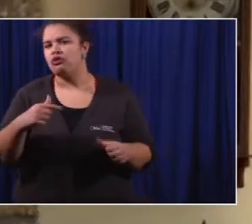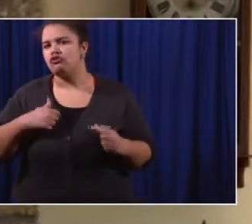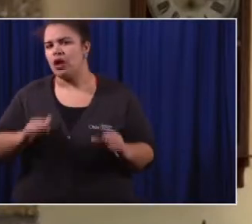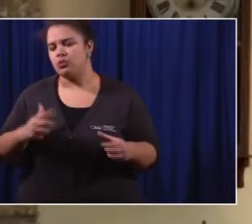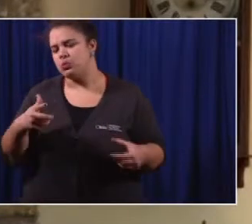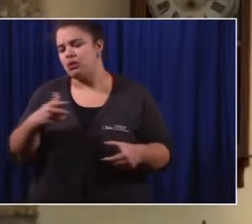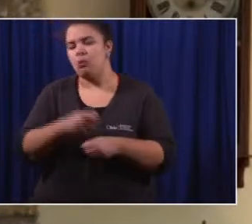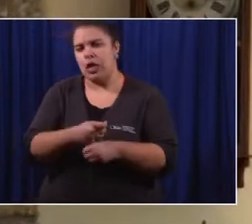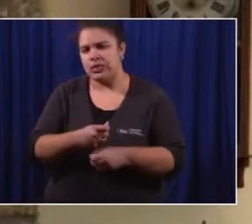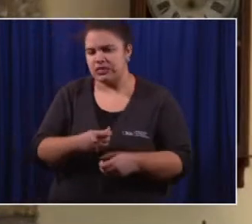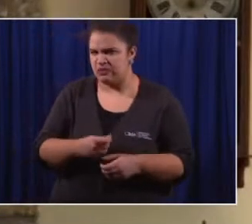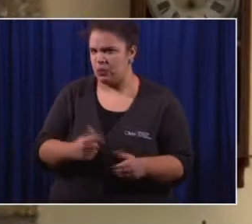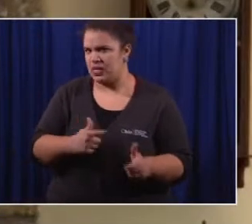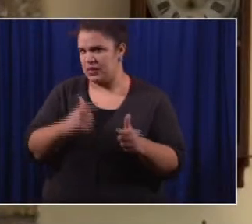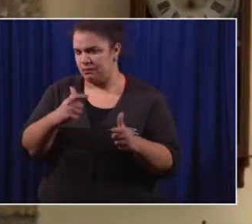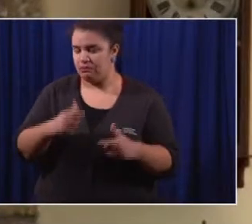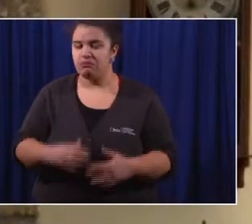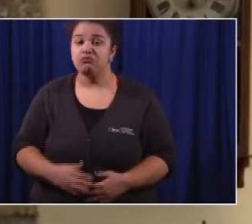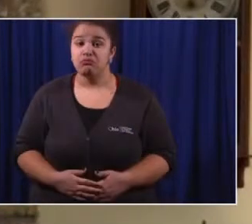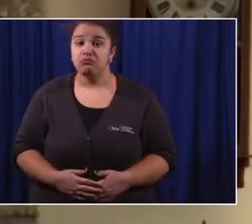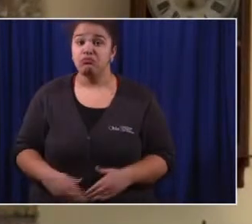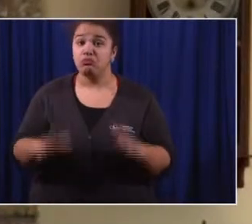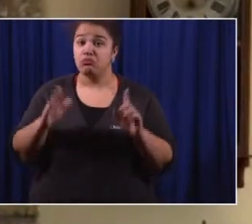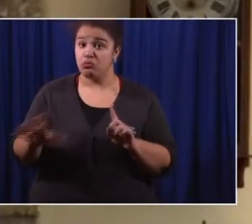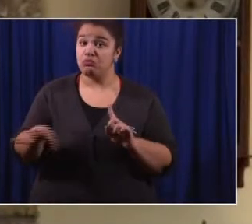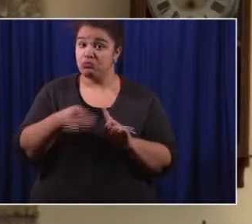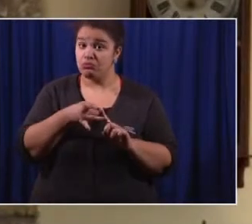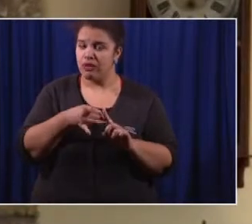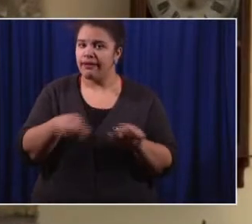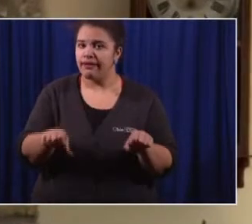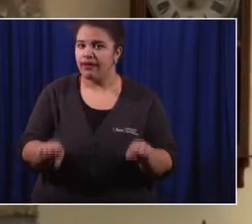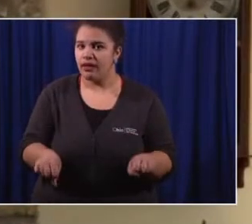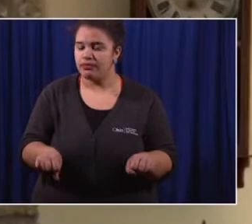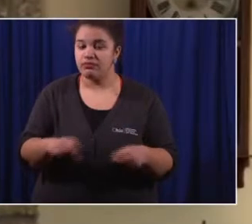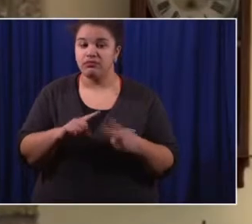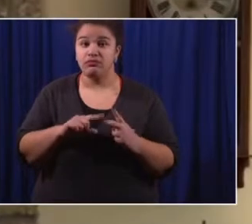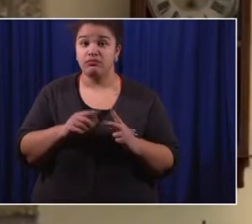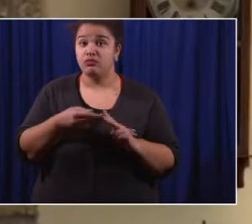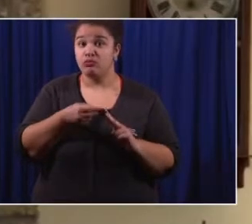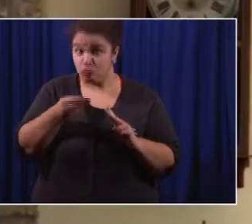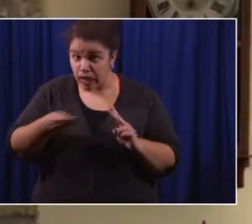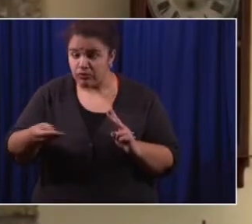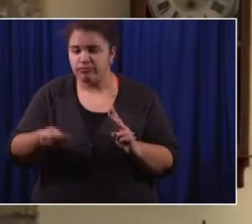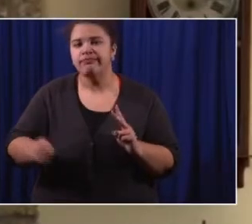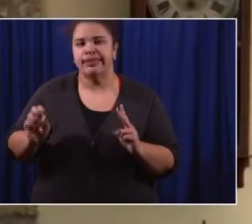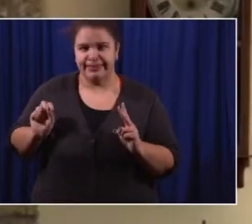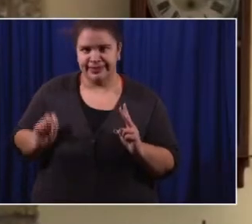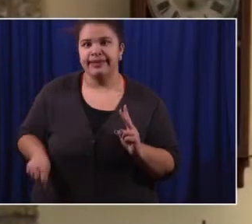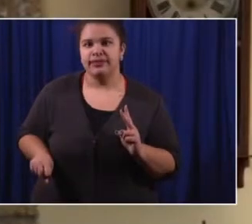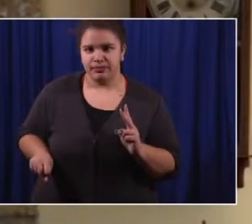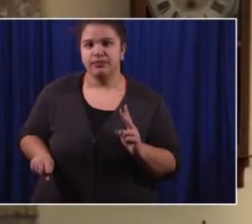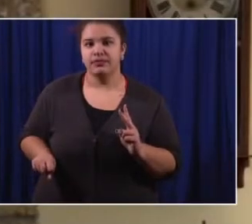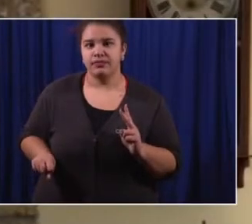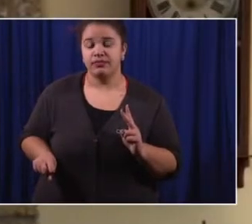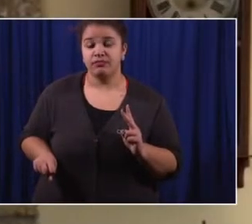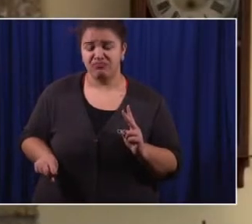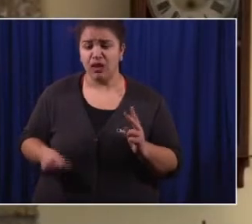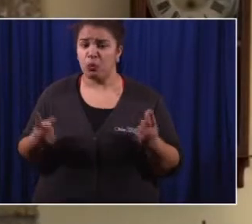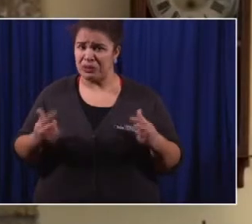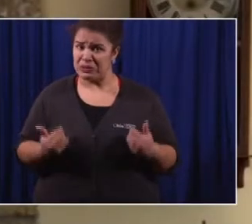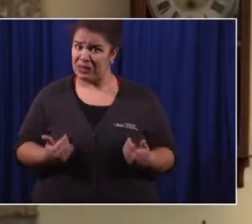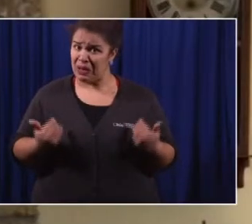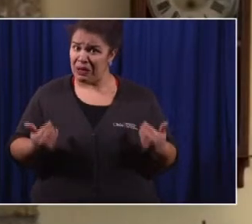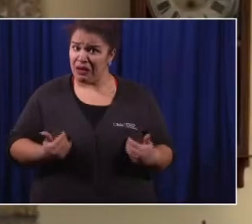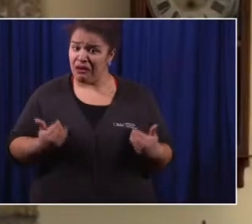We know they can get it. We know they can pass it. They can spread it. We also know that at that age,